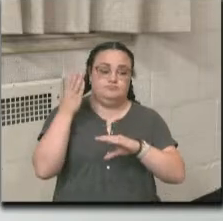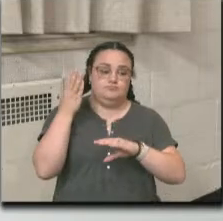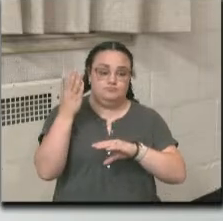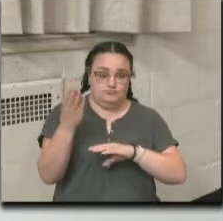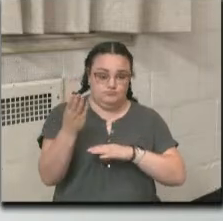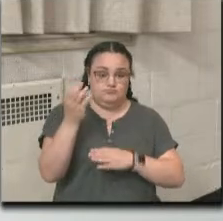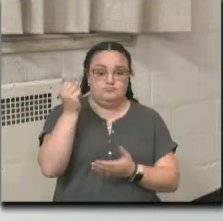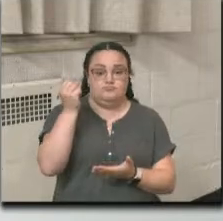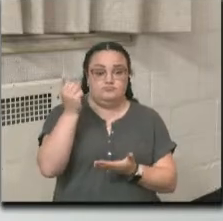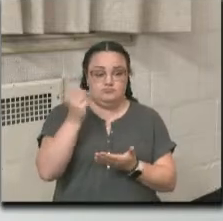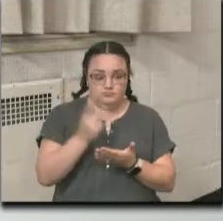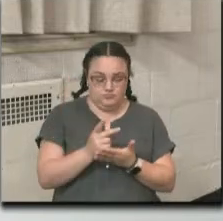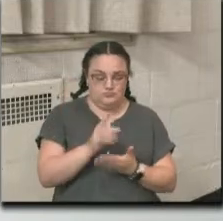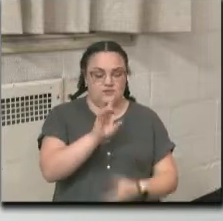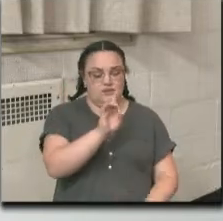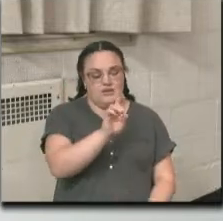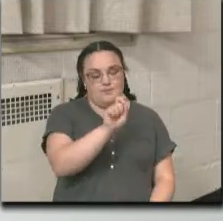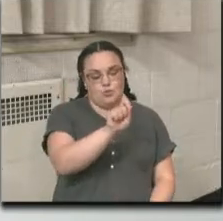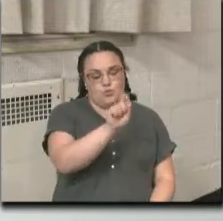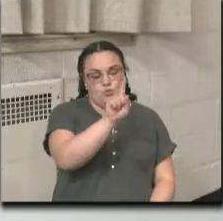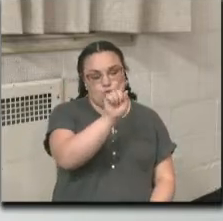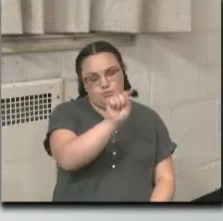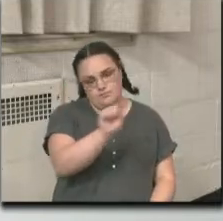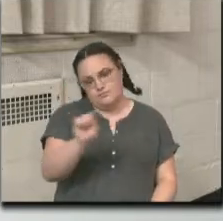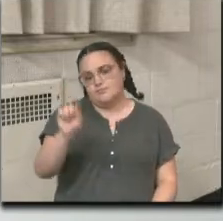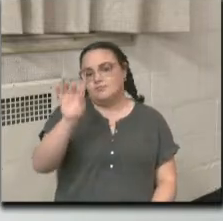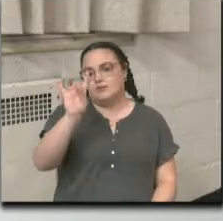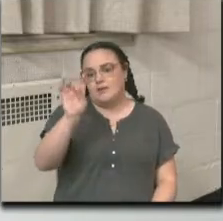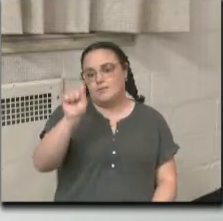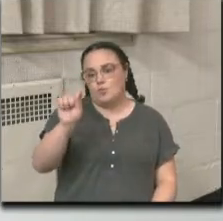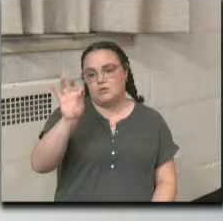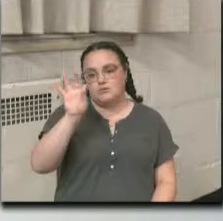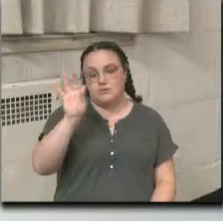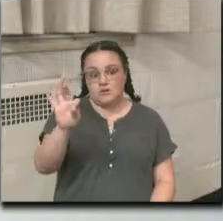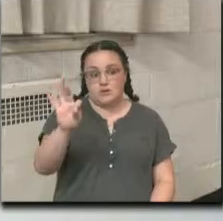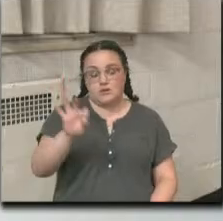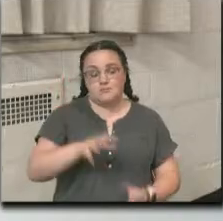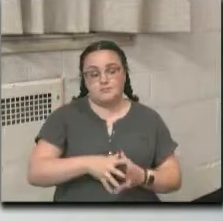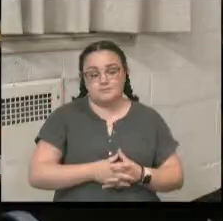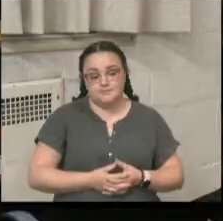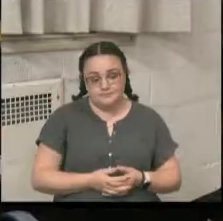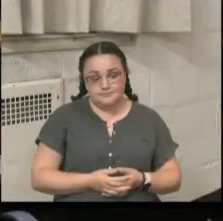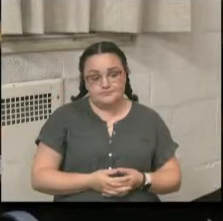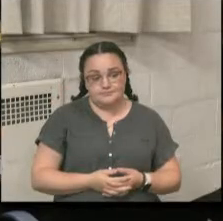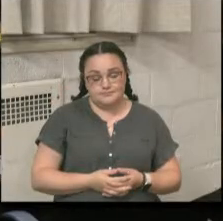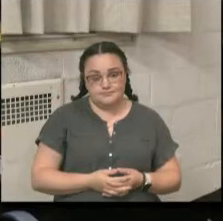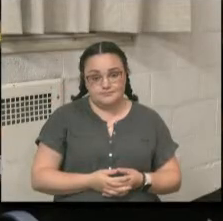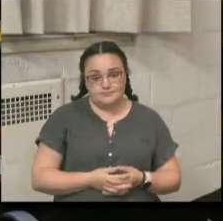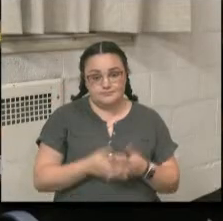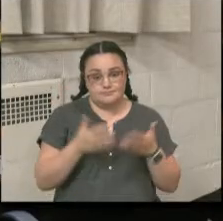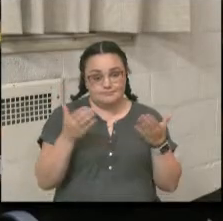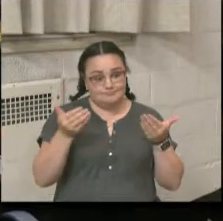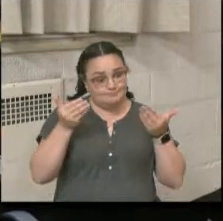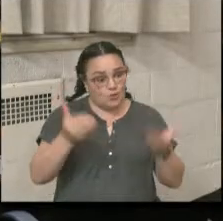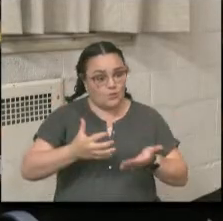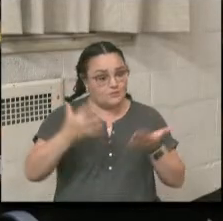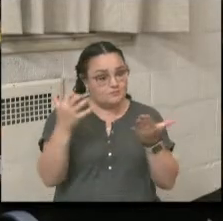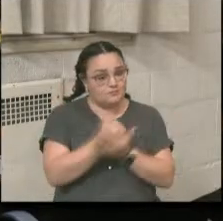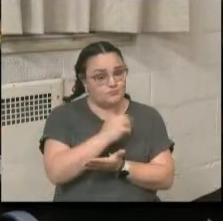to approve 8.1 through 8.9 under new business as first reader. Ms. Adeline, please call the